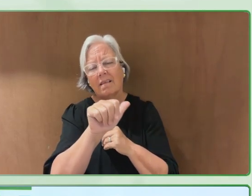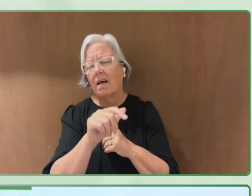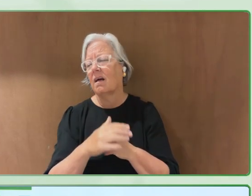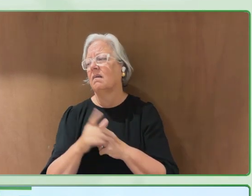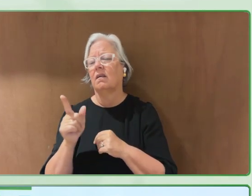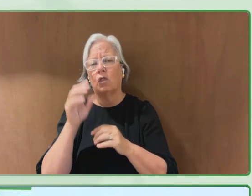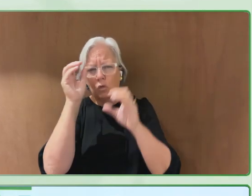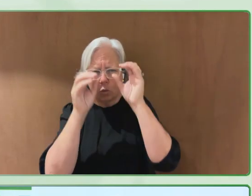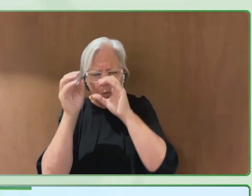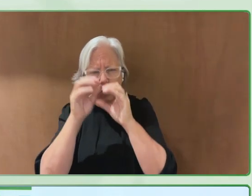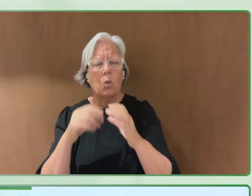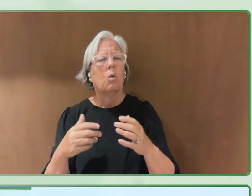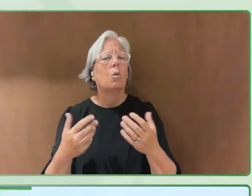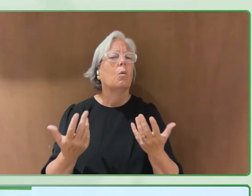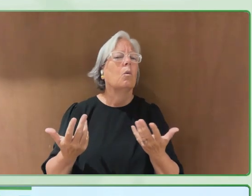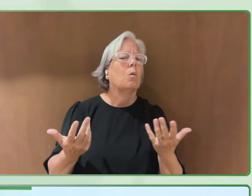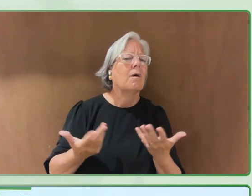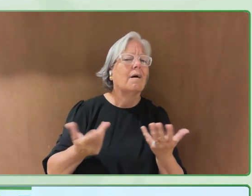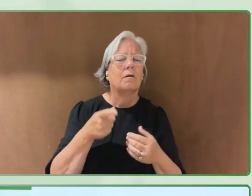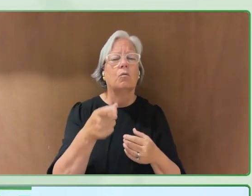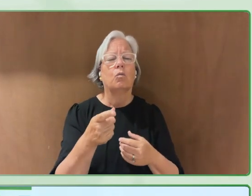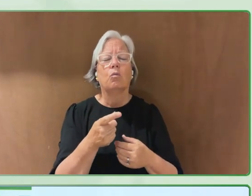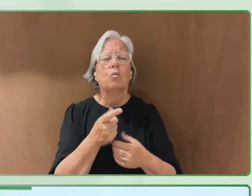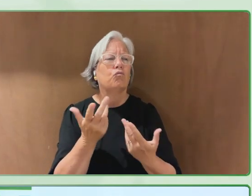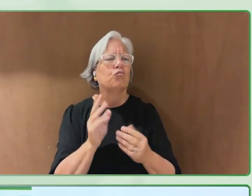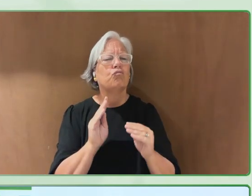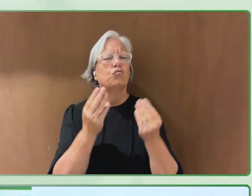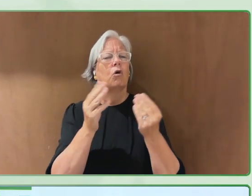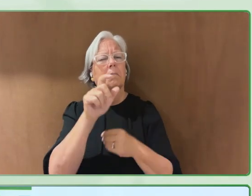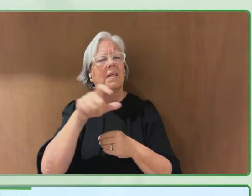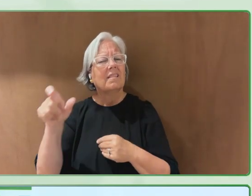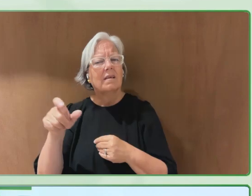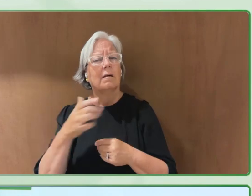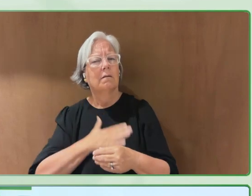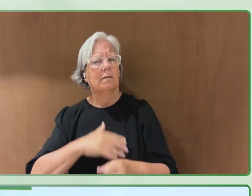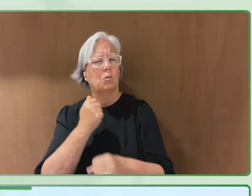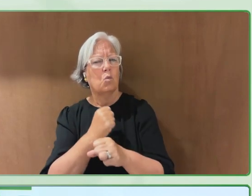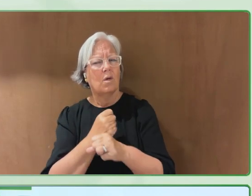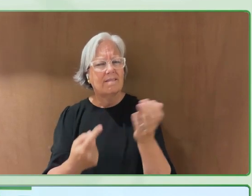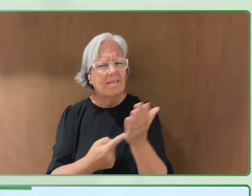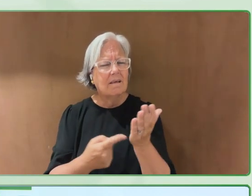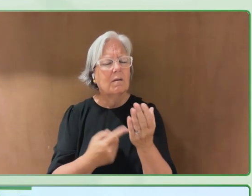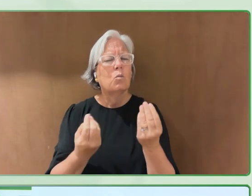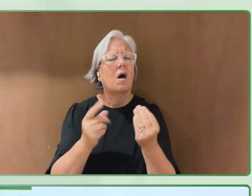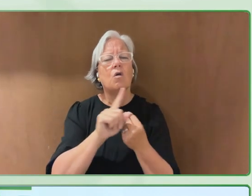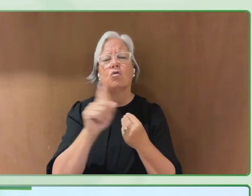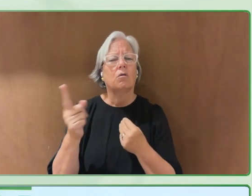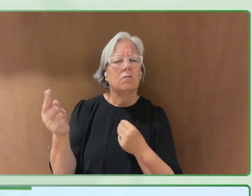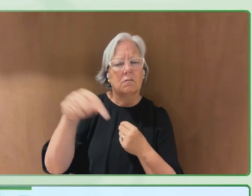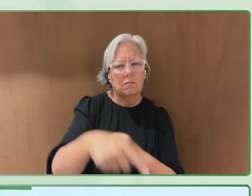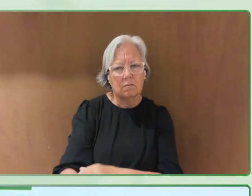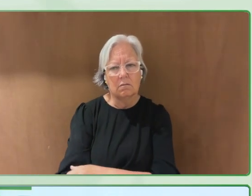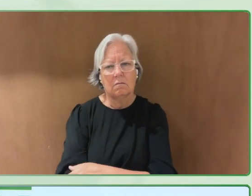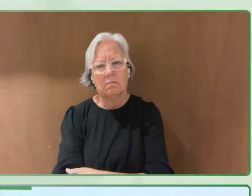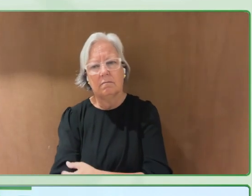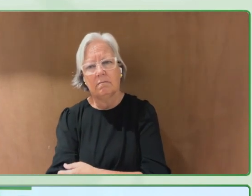the young tech entrepreneurs wanting to work in this sector? Why are they not coming here? These are profound questions that we have been